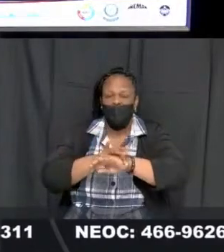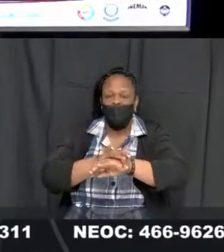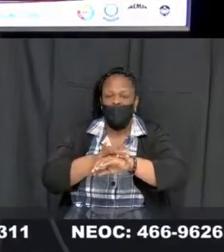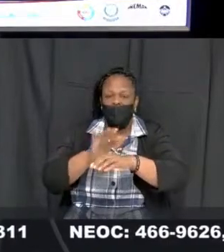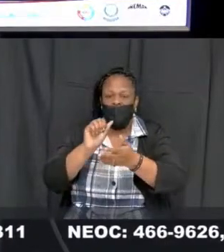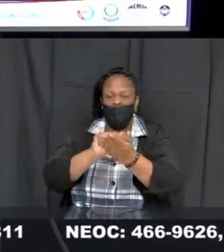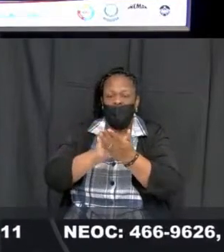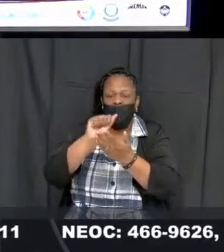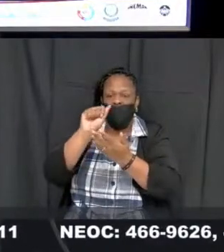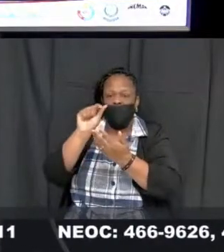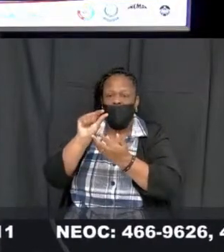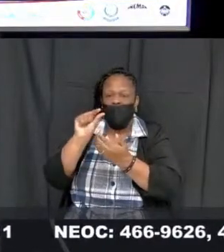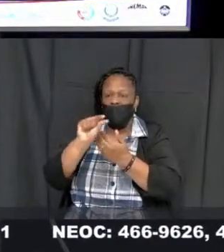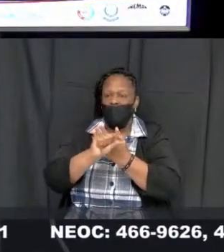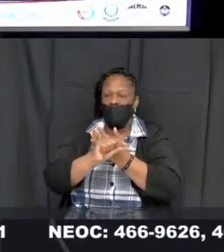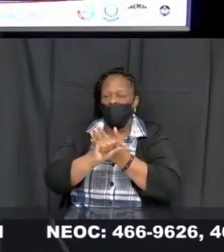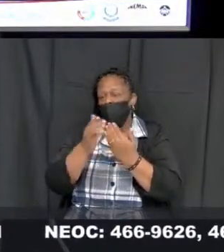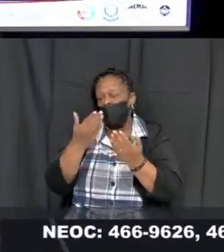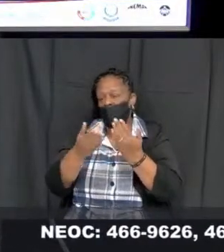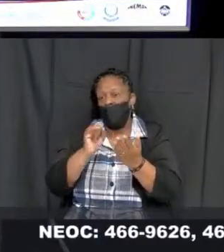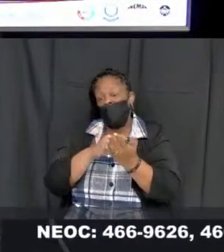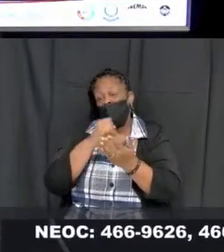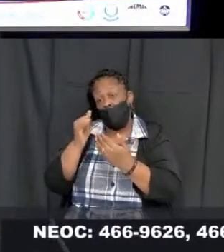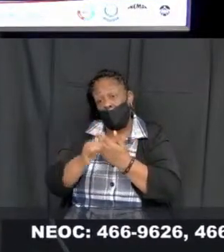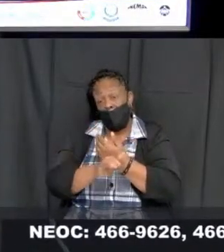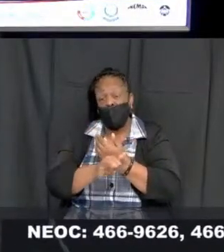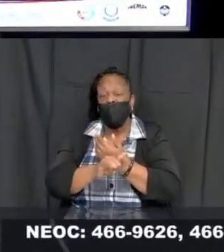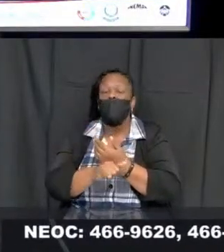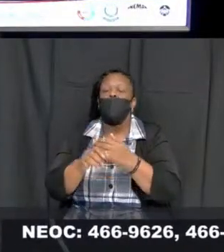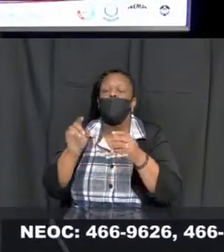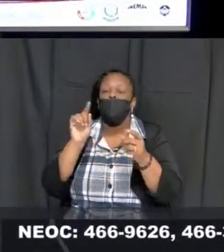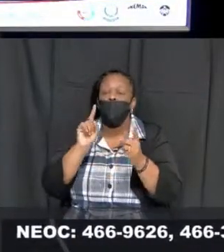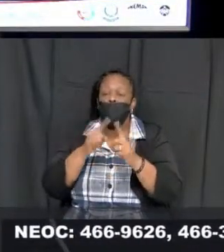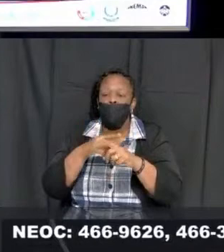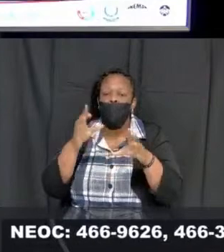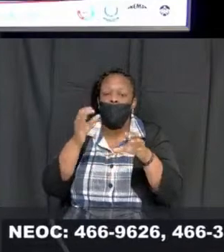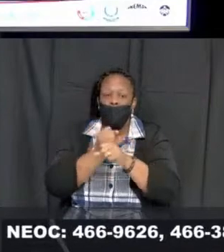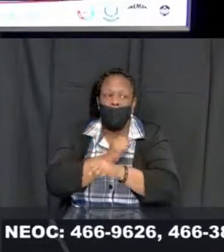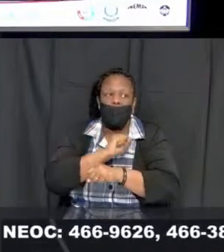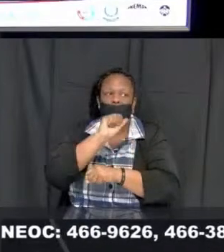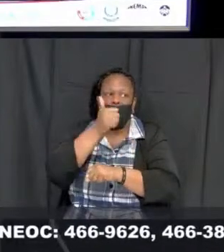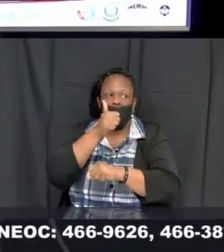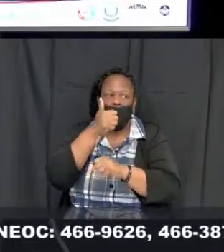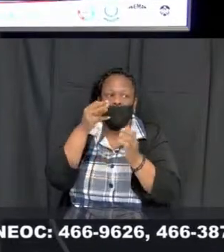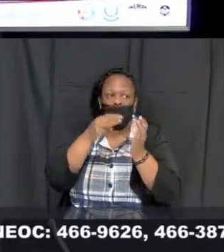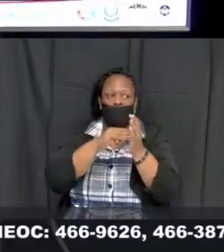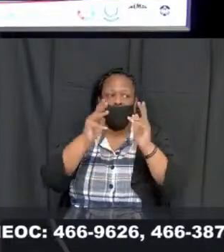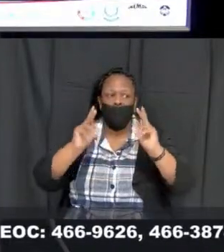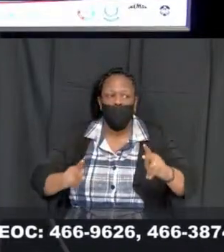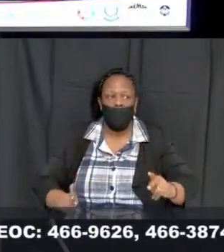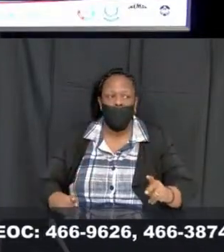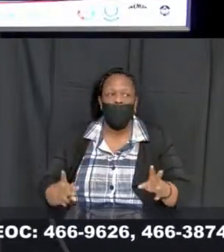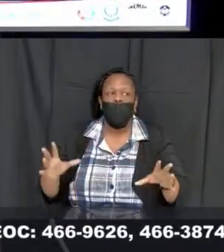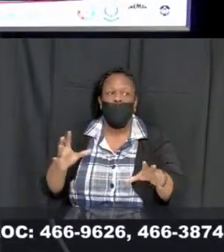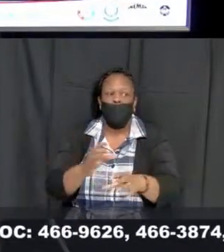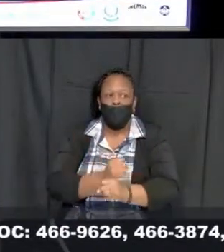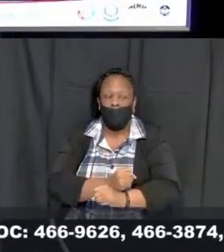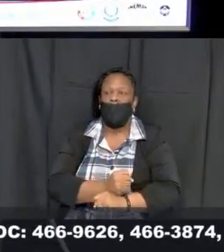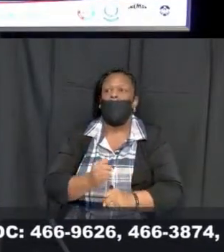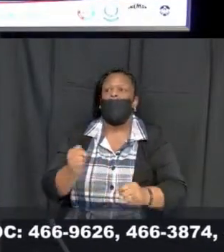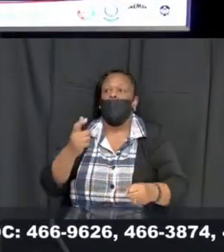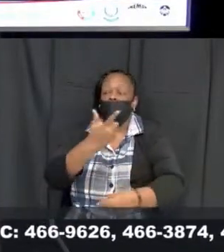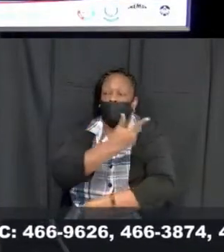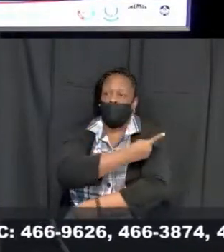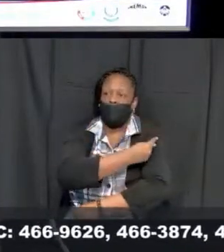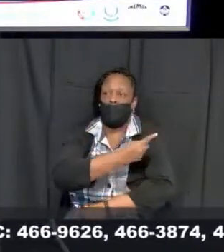vaccinate everyone and reach that threshold. It means that persons who were intending to have